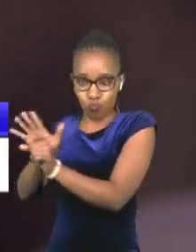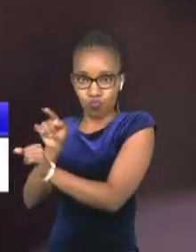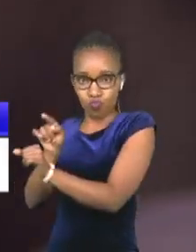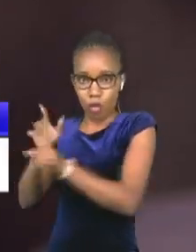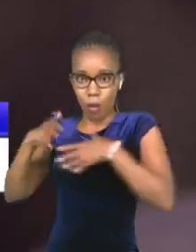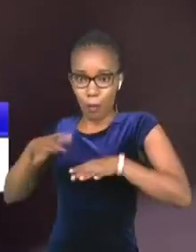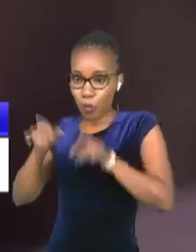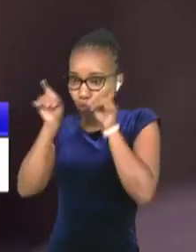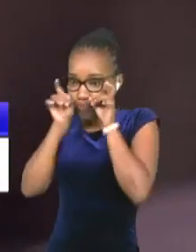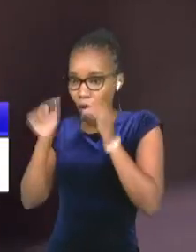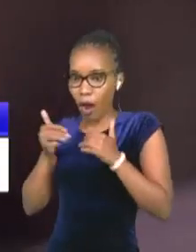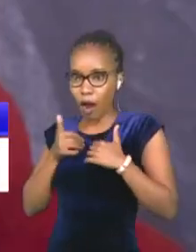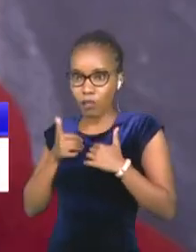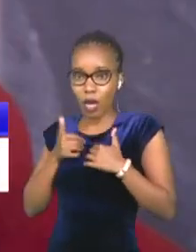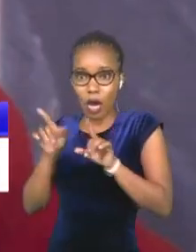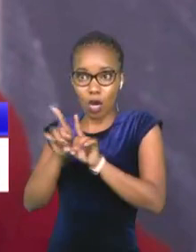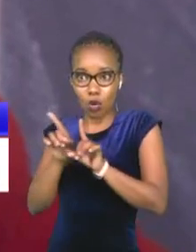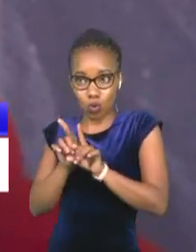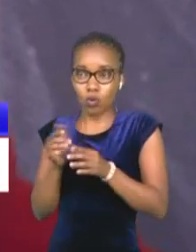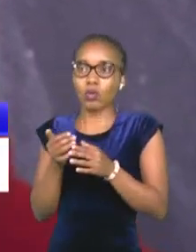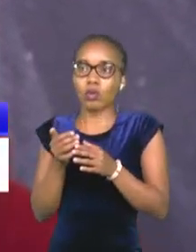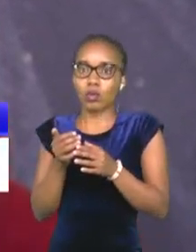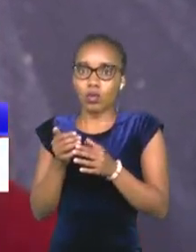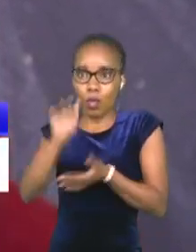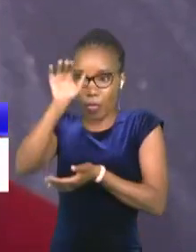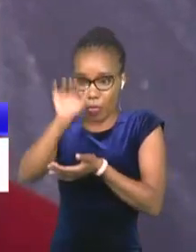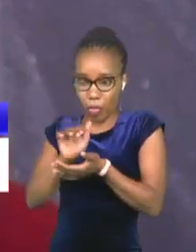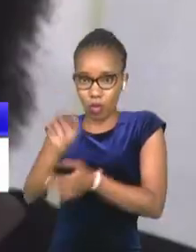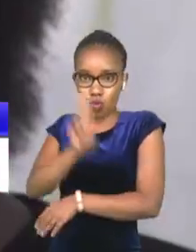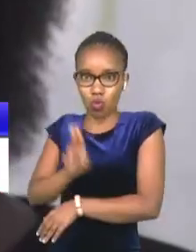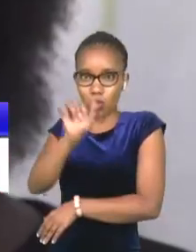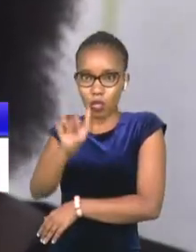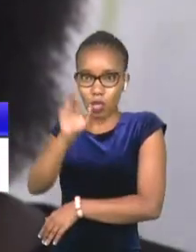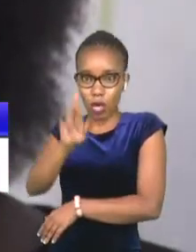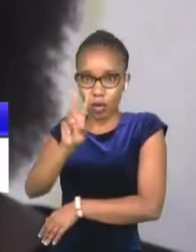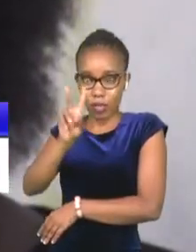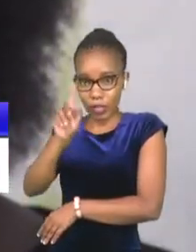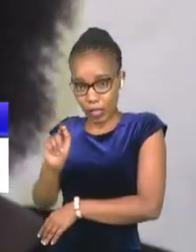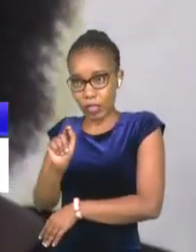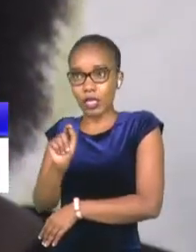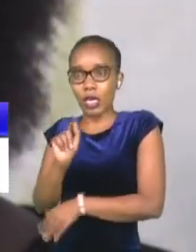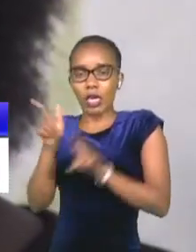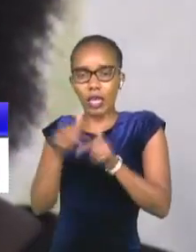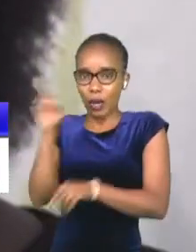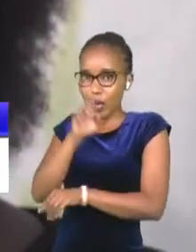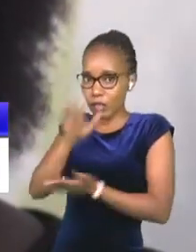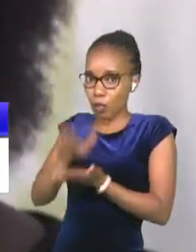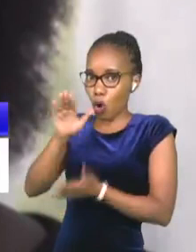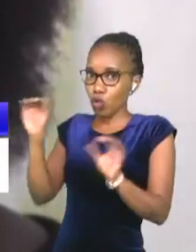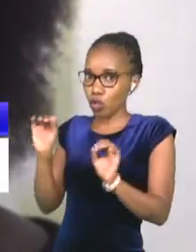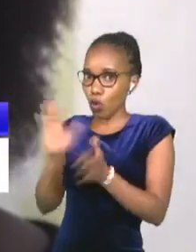people living with HIV and on effective antiretroviral treatment (ART) do not appear to be at greater risk of